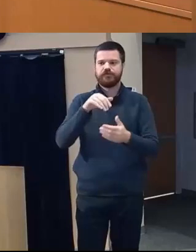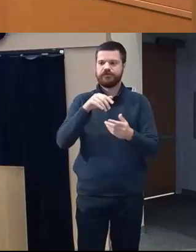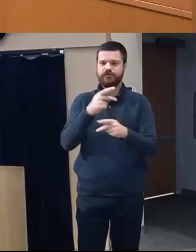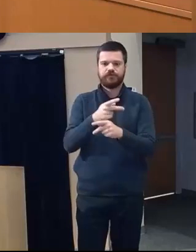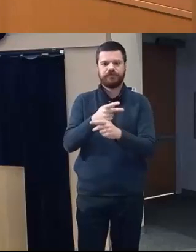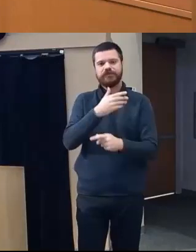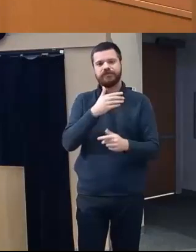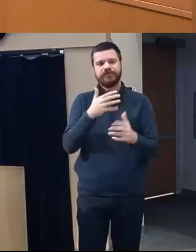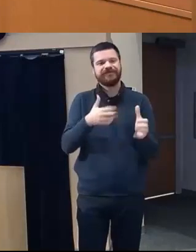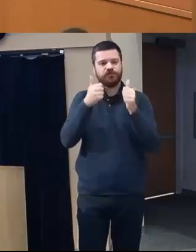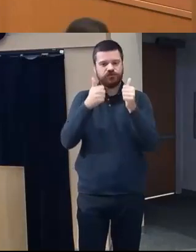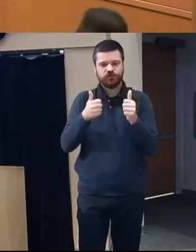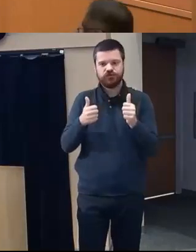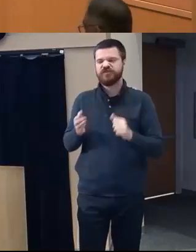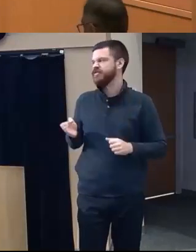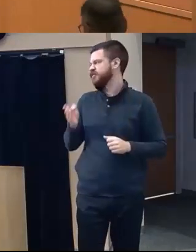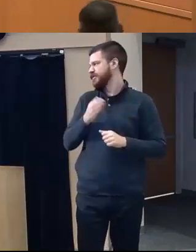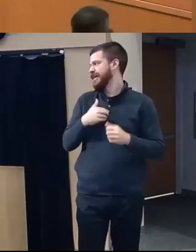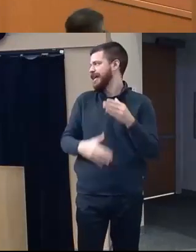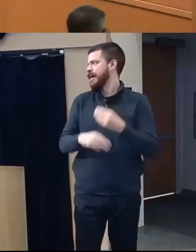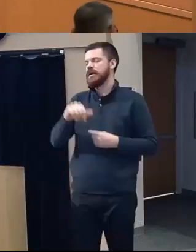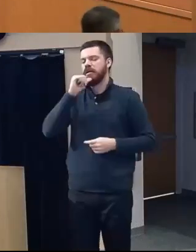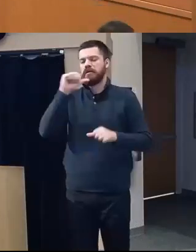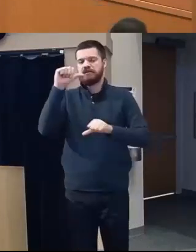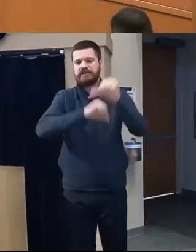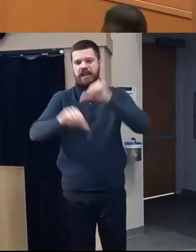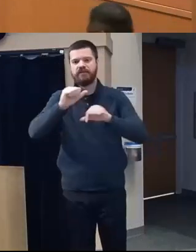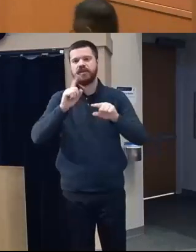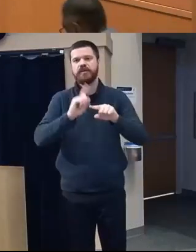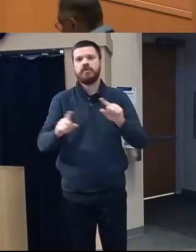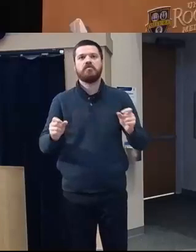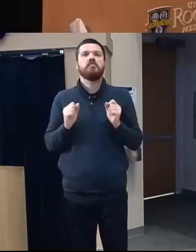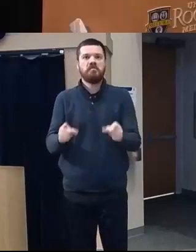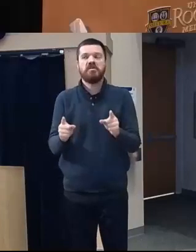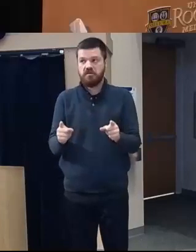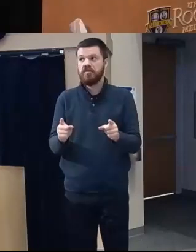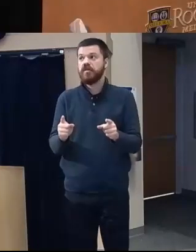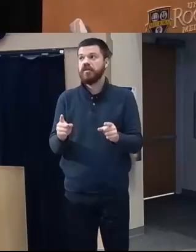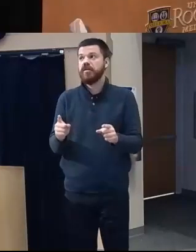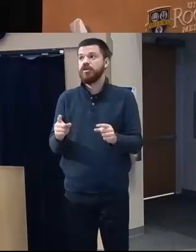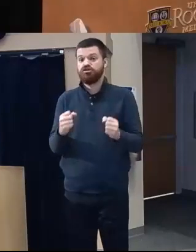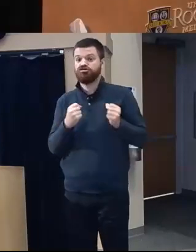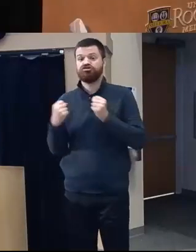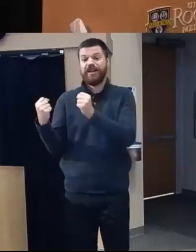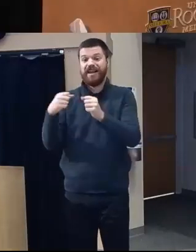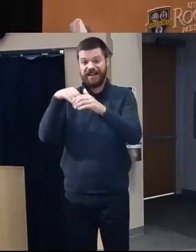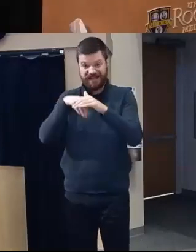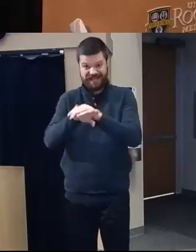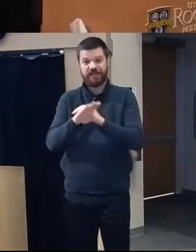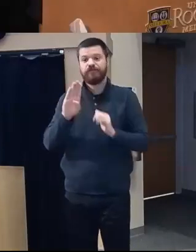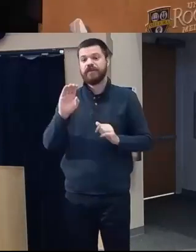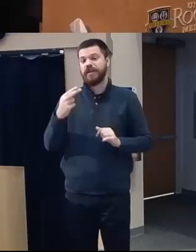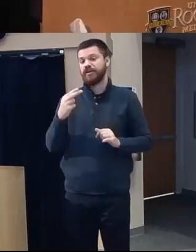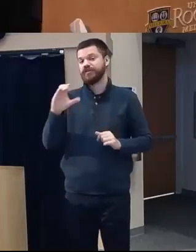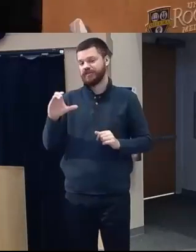I also just want to add to that, non-scientifically, but definitely seat of the pants, driving into BHC, community division